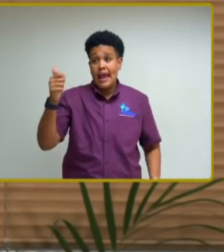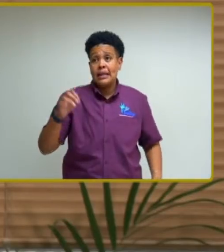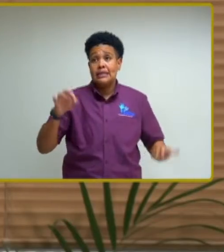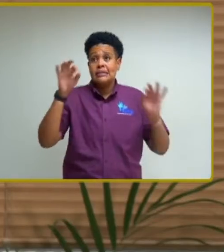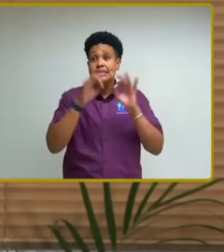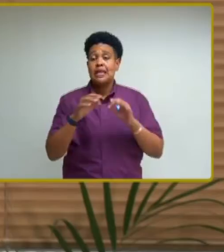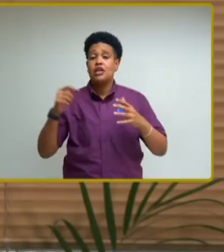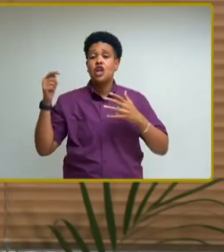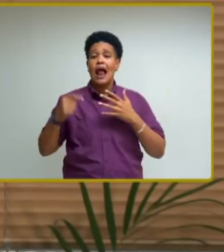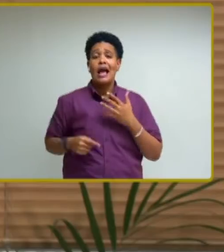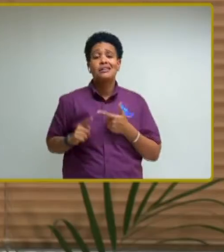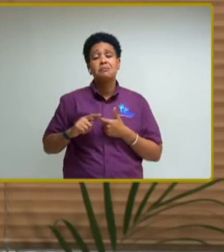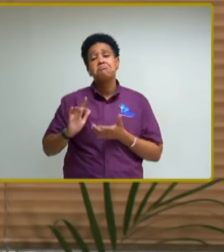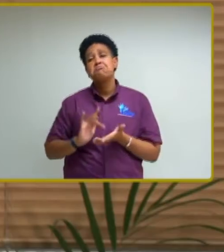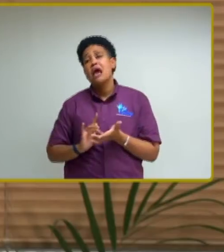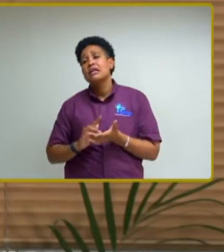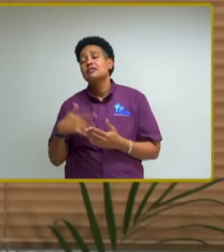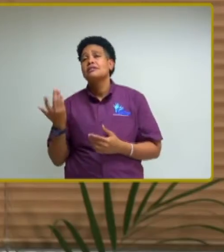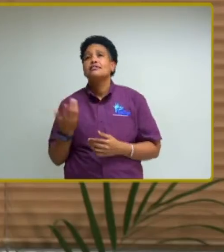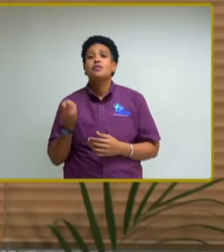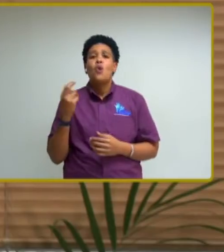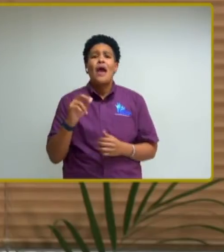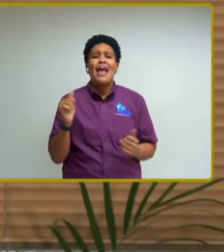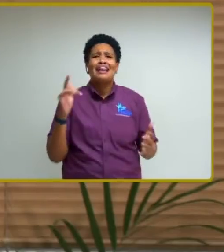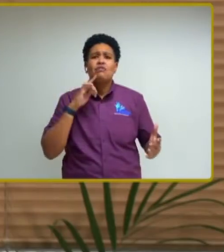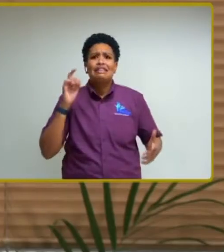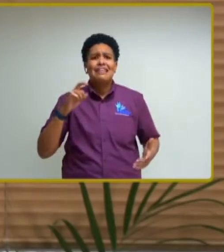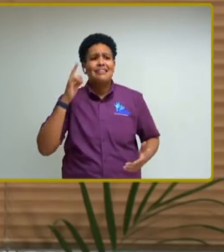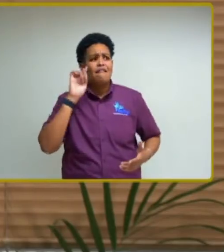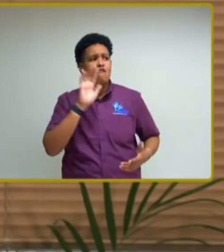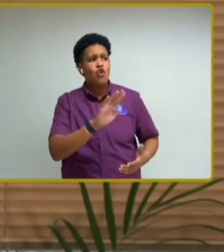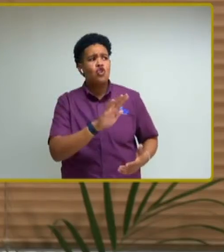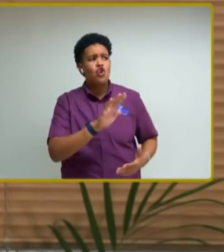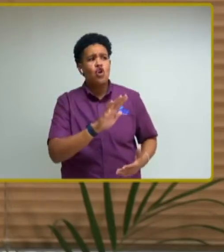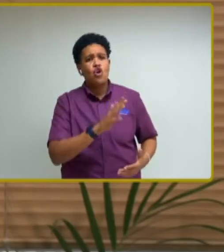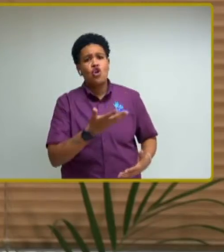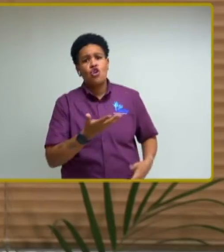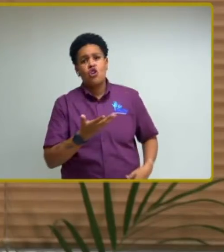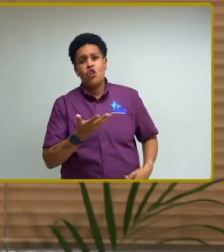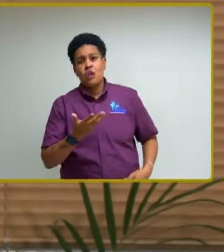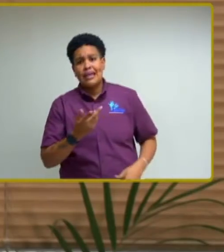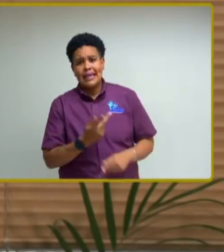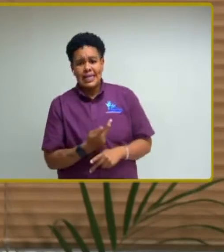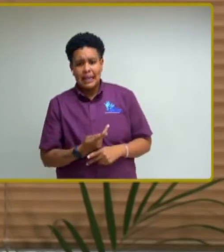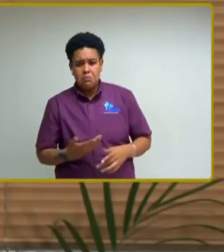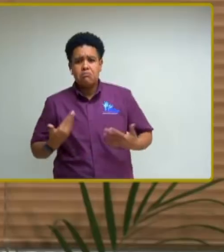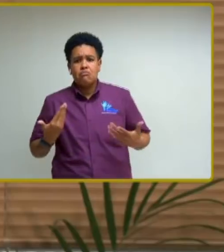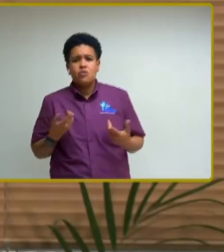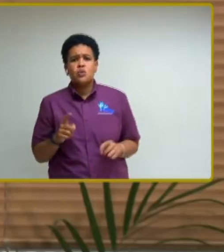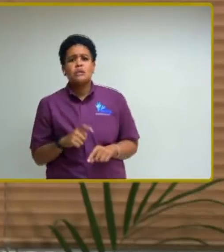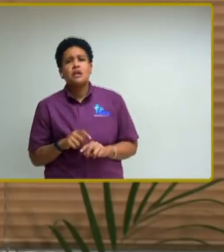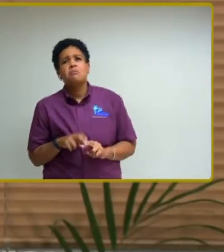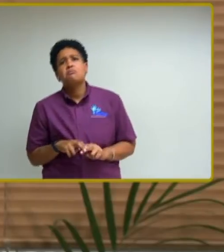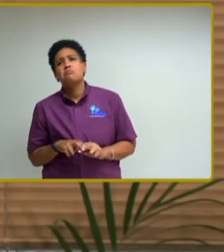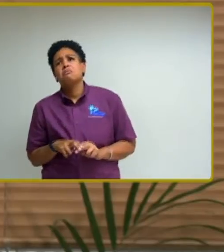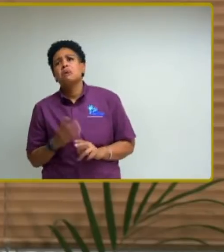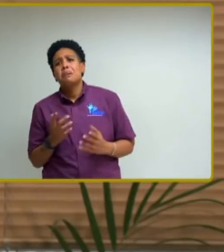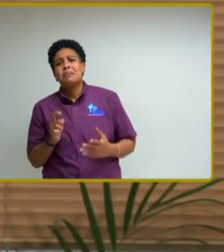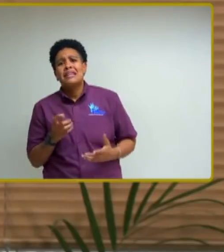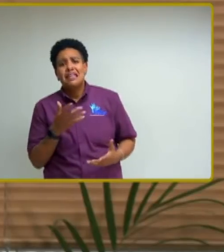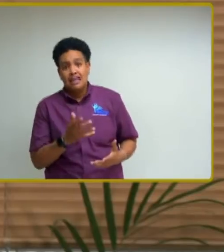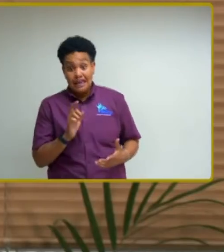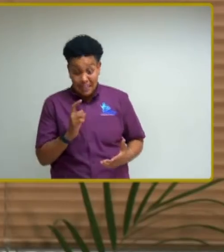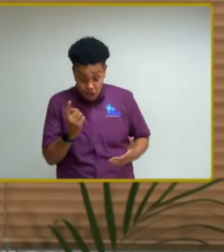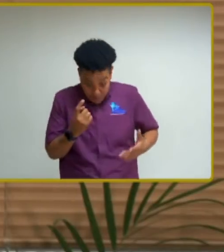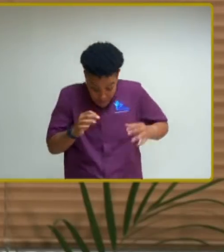item, medication, or anything that is necessary for your upkeep over the period of time that you may need to be